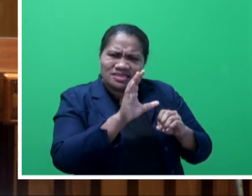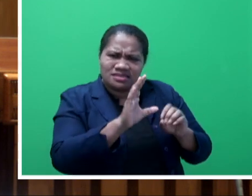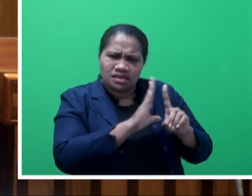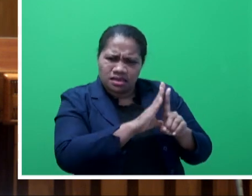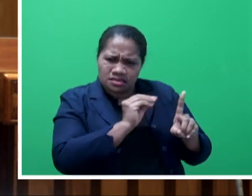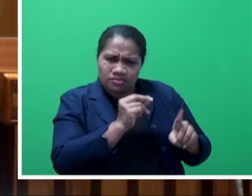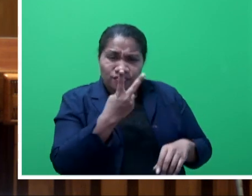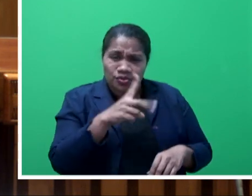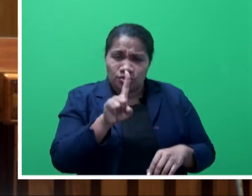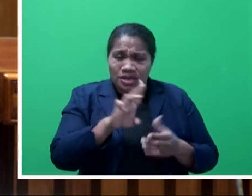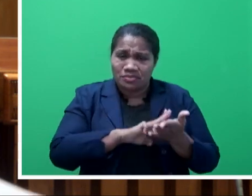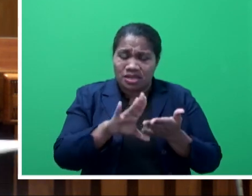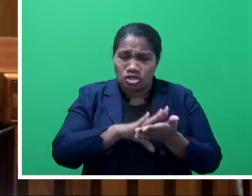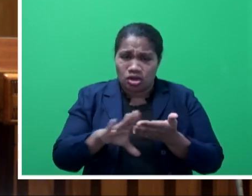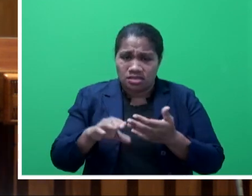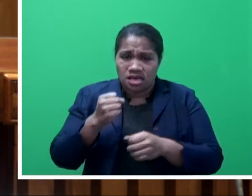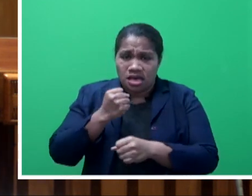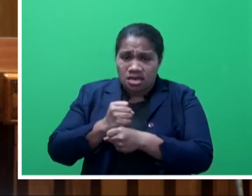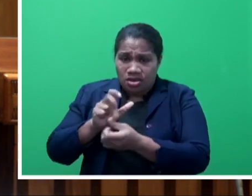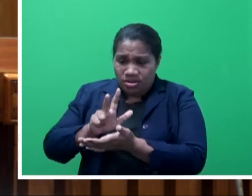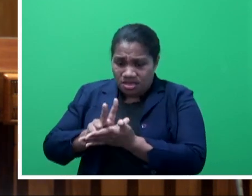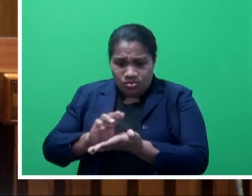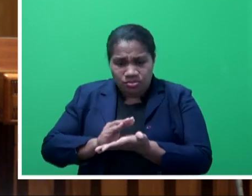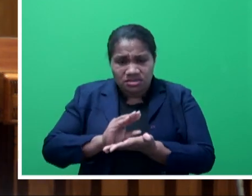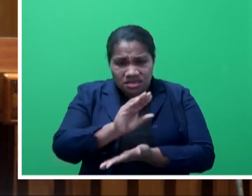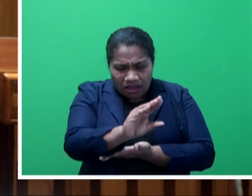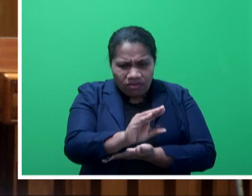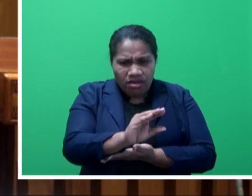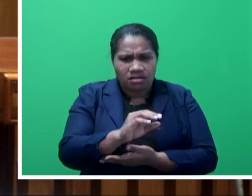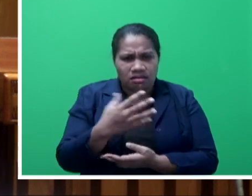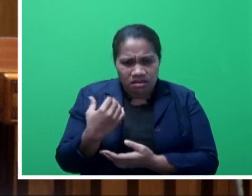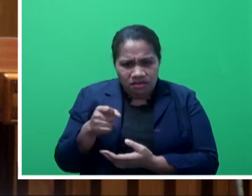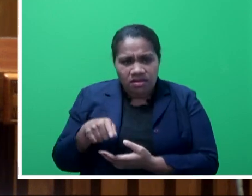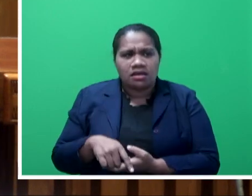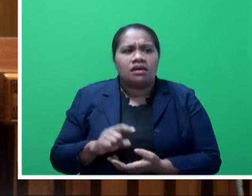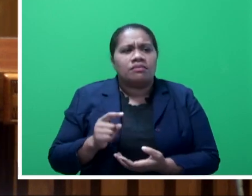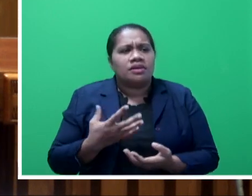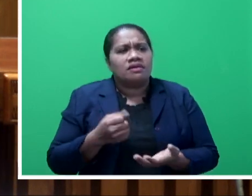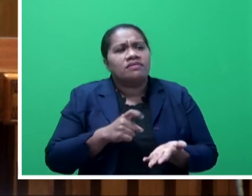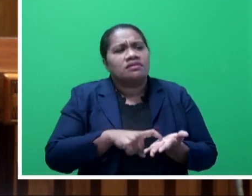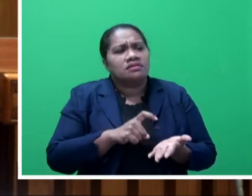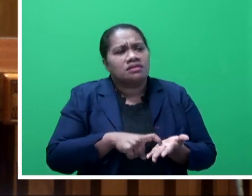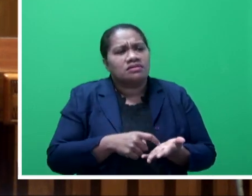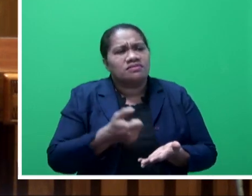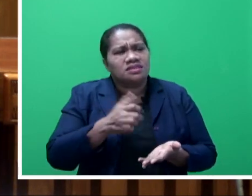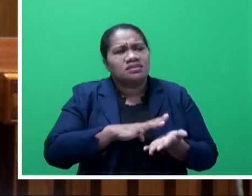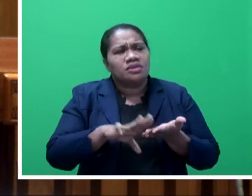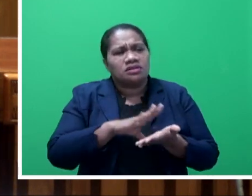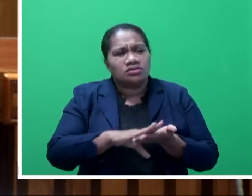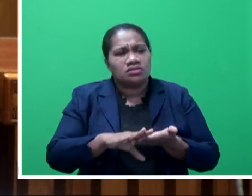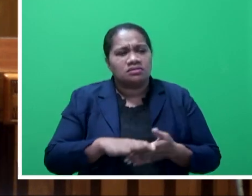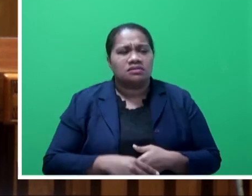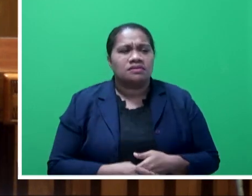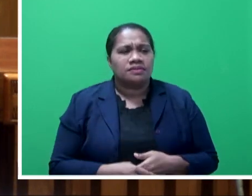million guarantee was given and is still there. Well, obviously there's a debt of now $6 million. The debt has decreased from $21 million